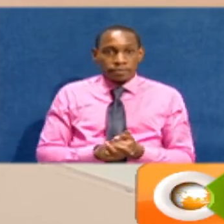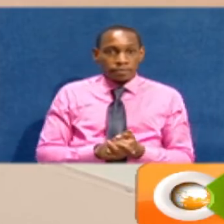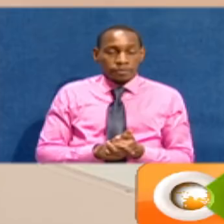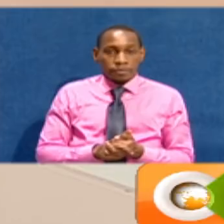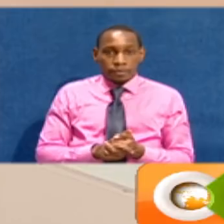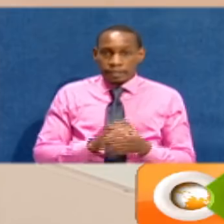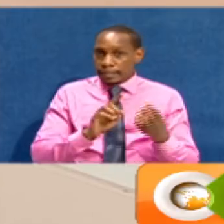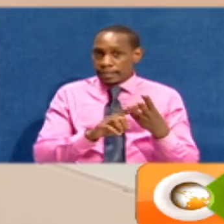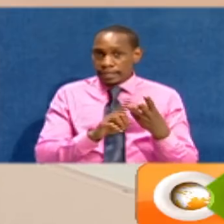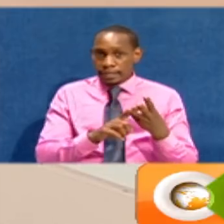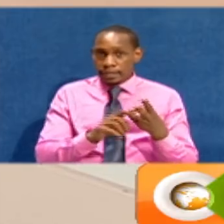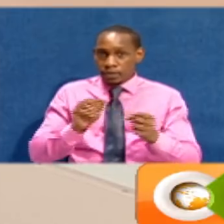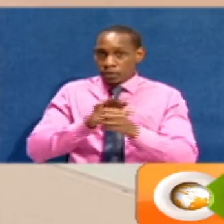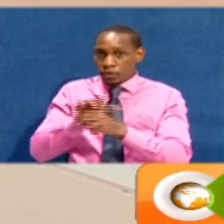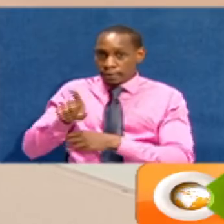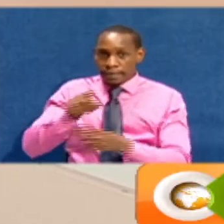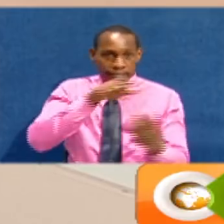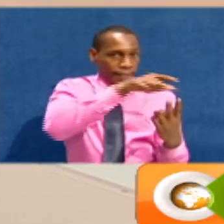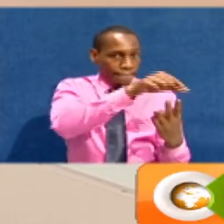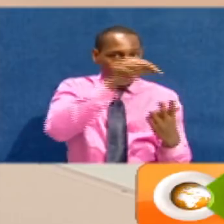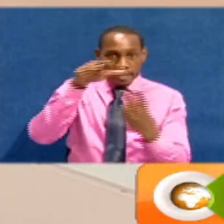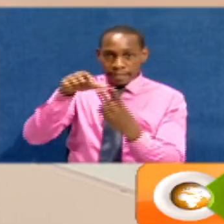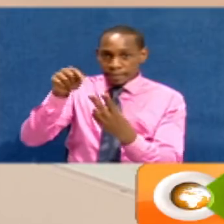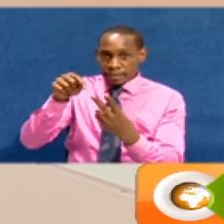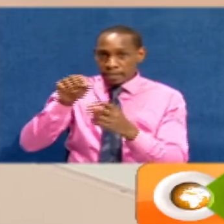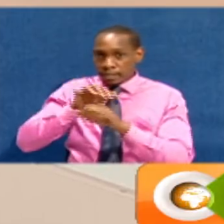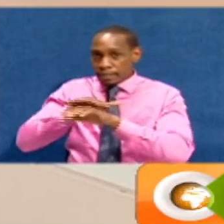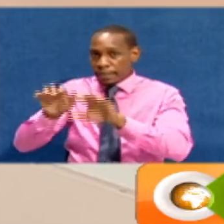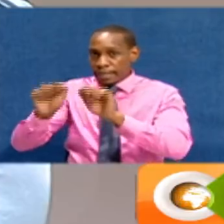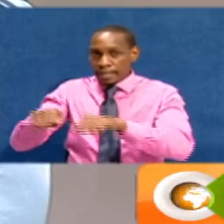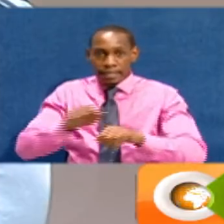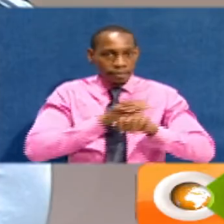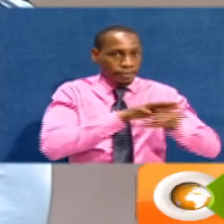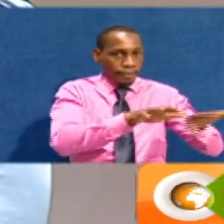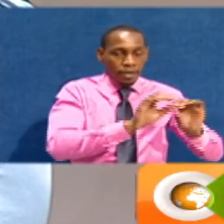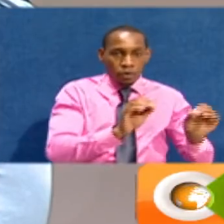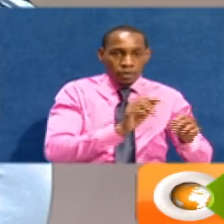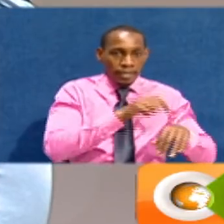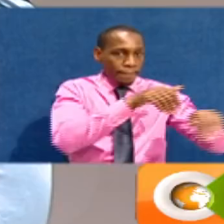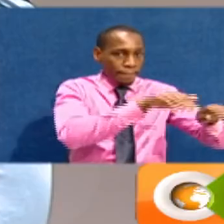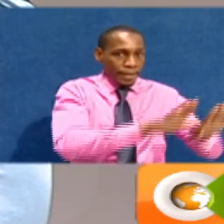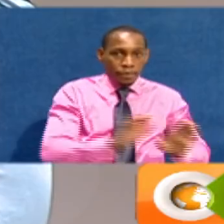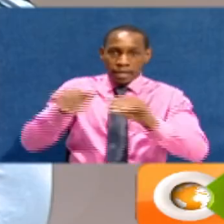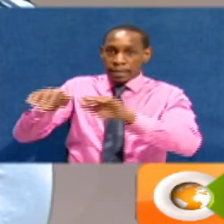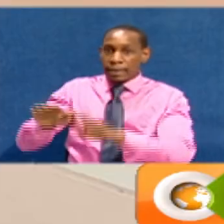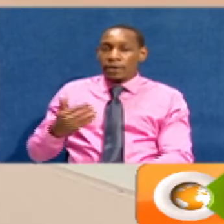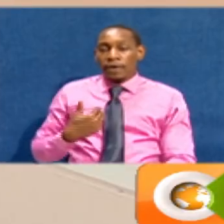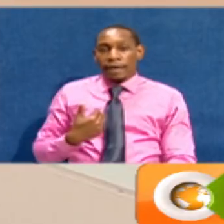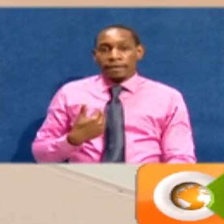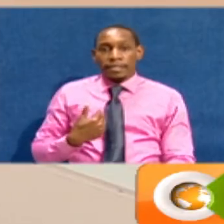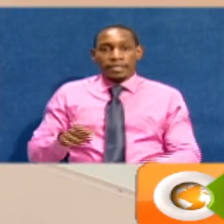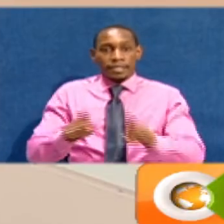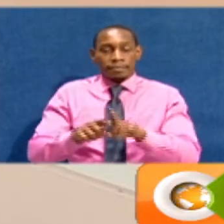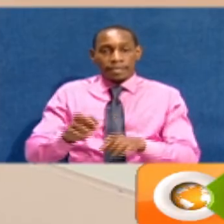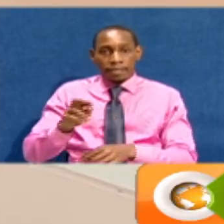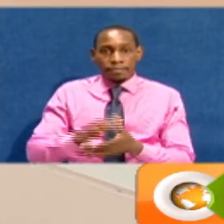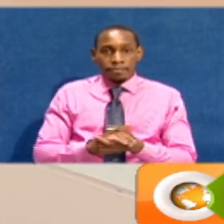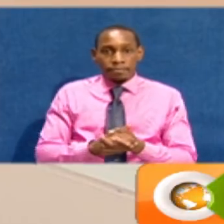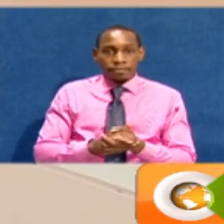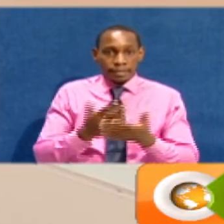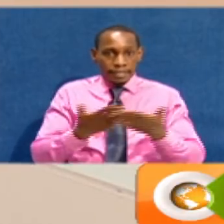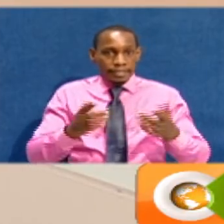Or does the coronavirus select where it can spread, whose burial and whose burial it can't? So those are some of the factors